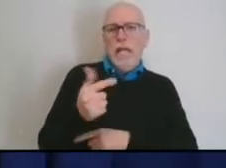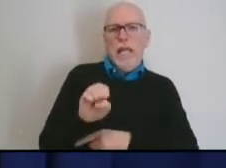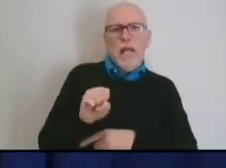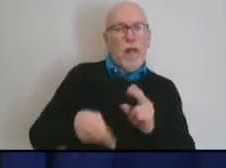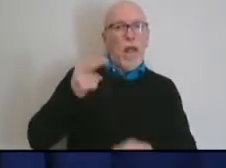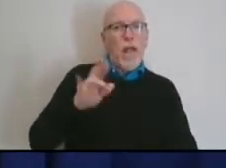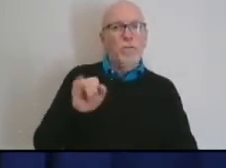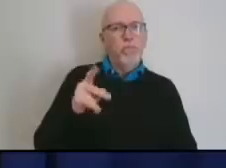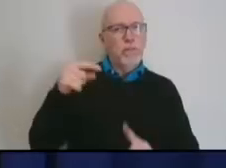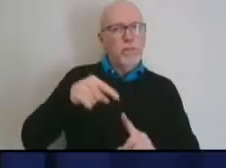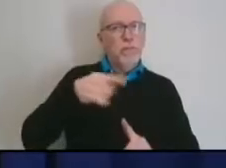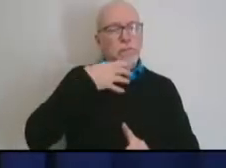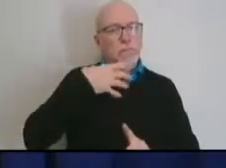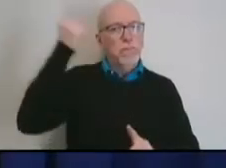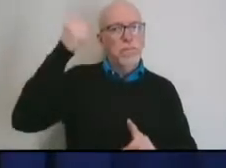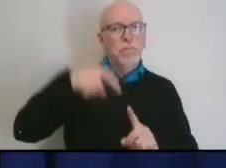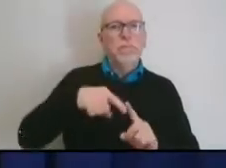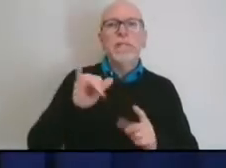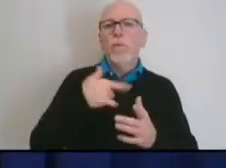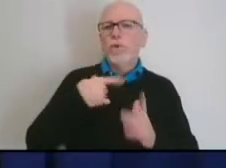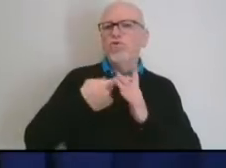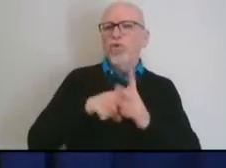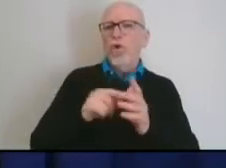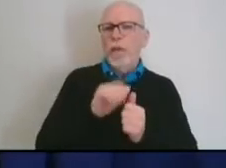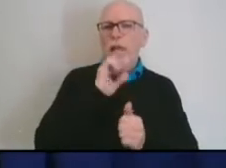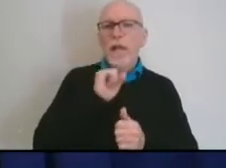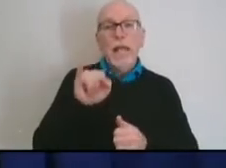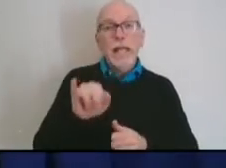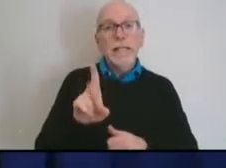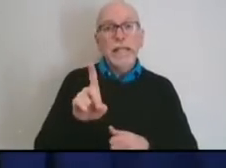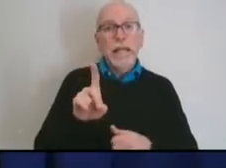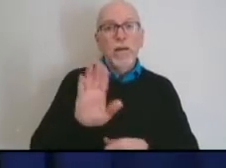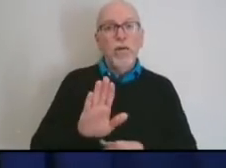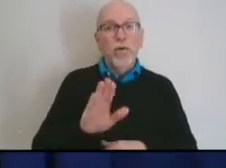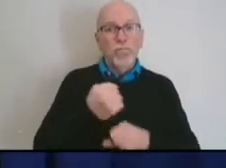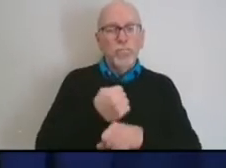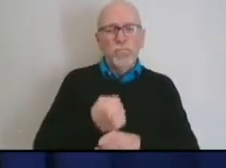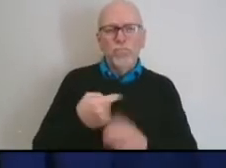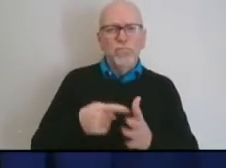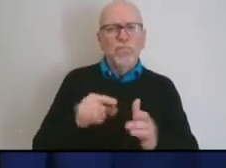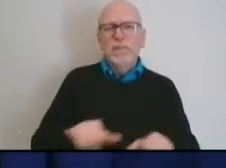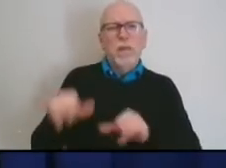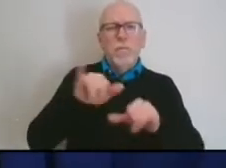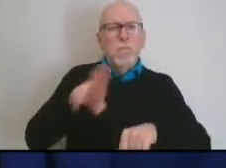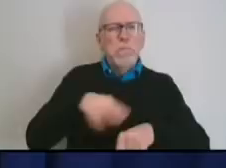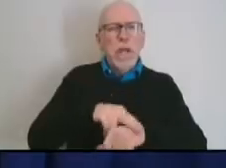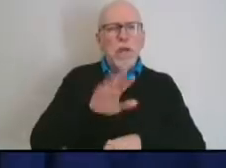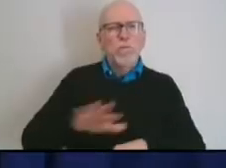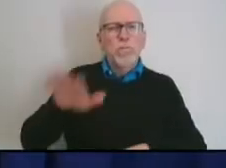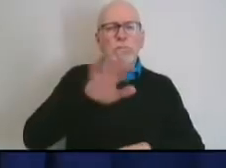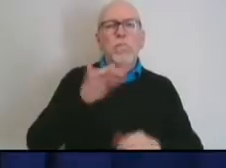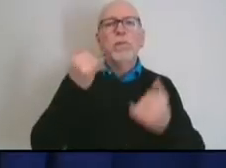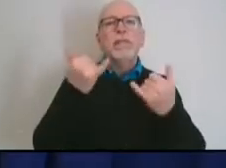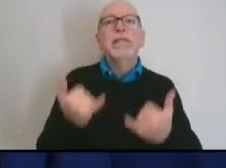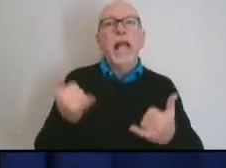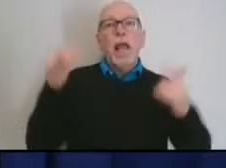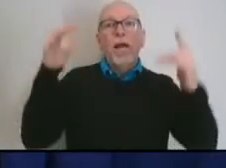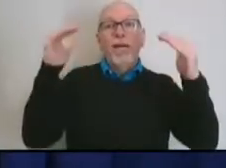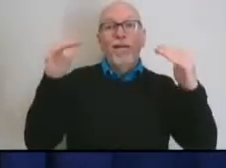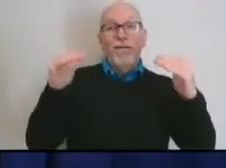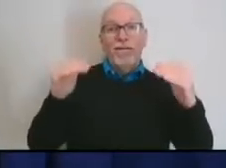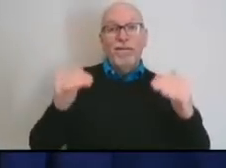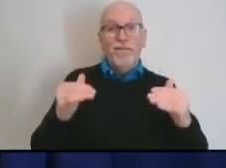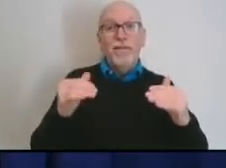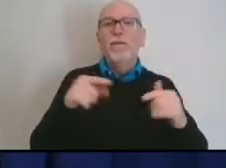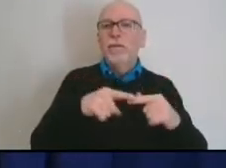is why we started with the age. And Indiana's data has backed that up. But we also now are starting to look at other comorbidities.